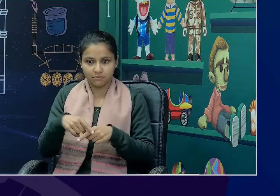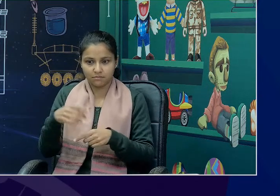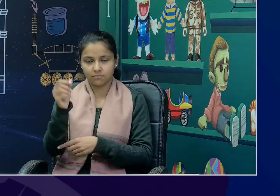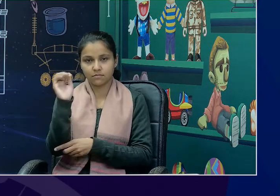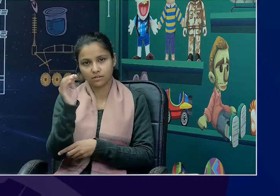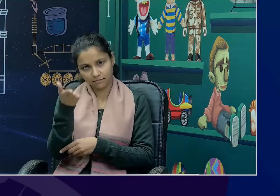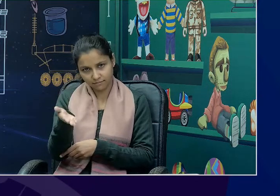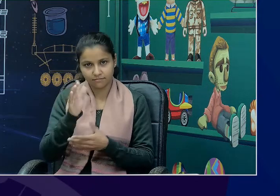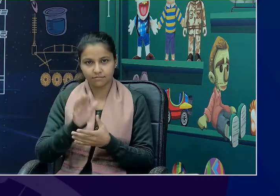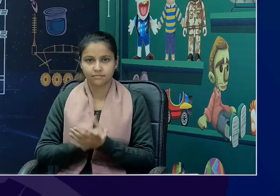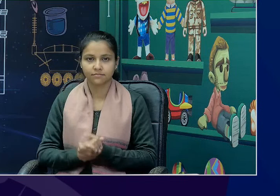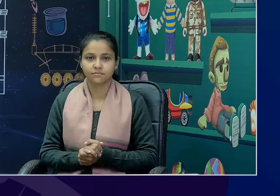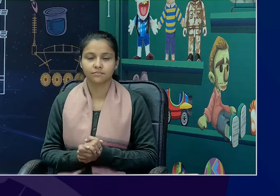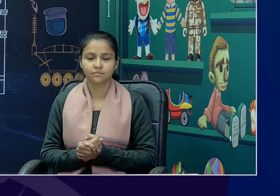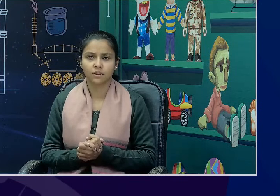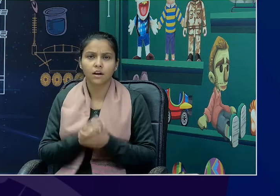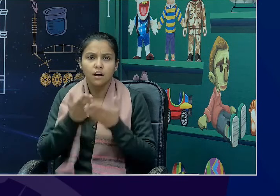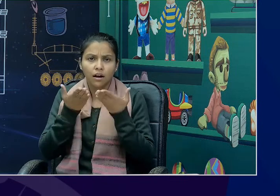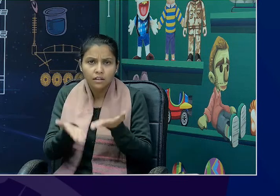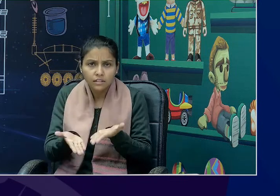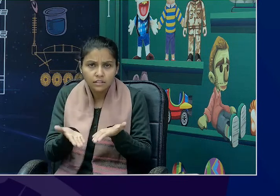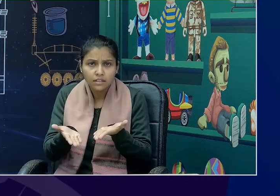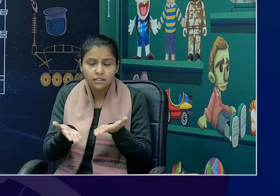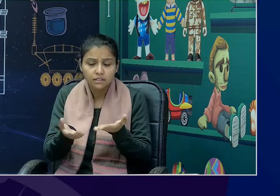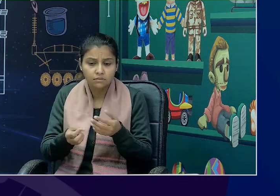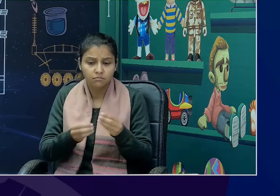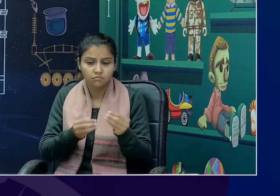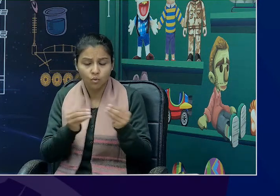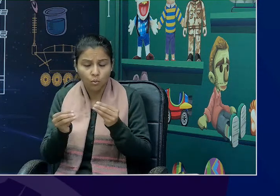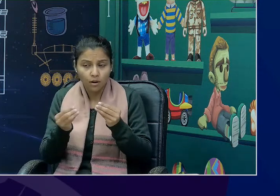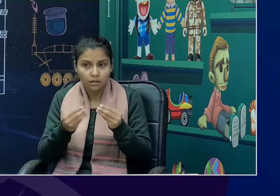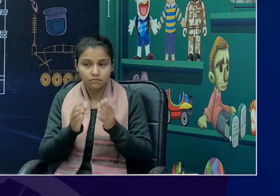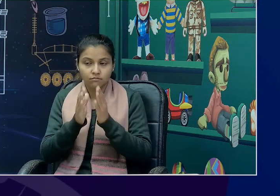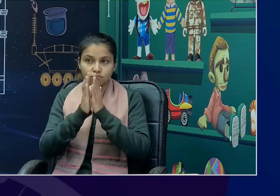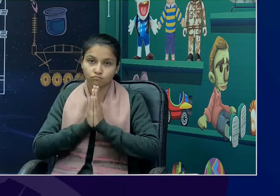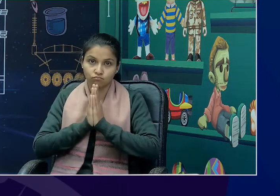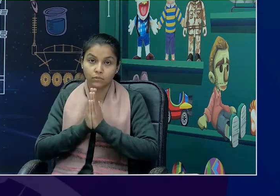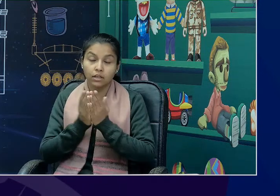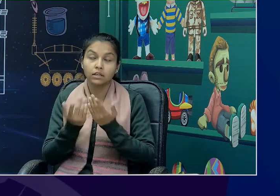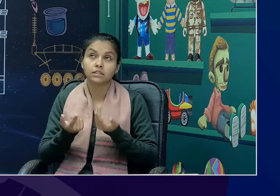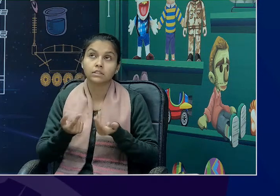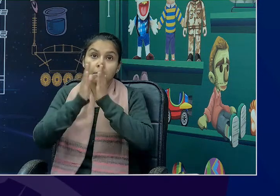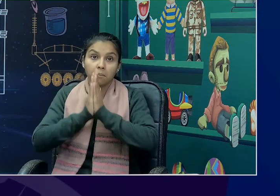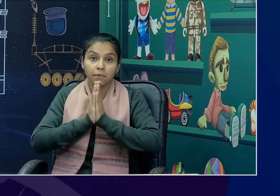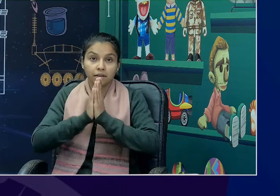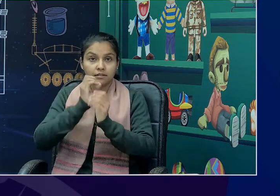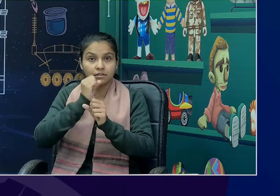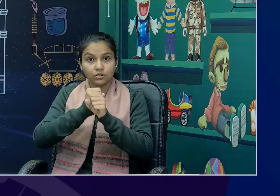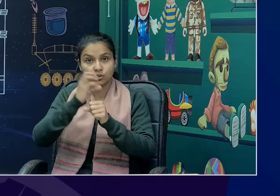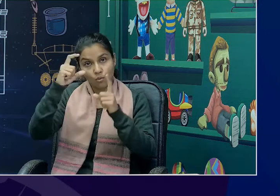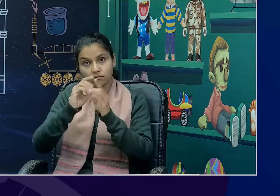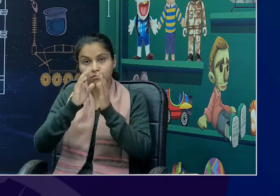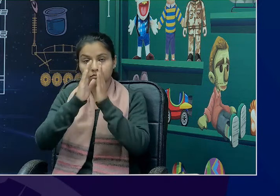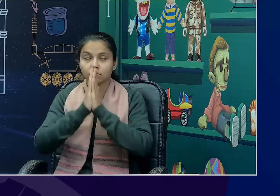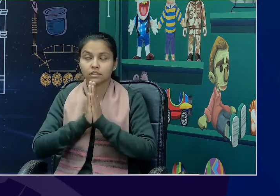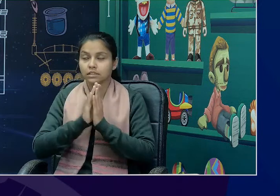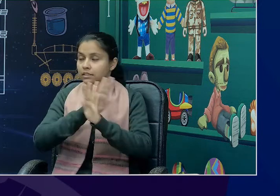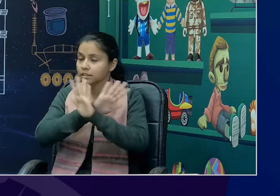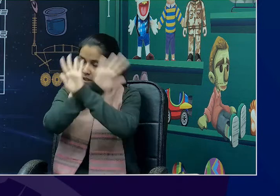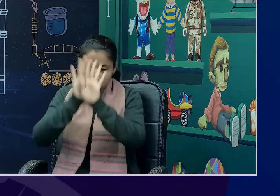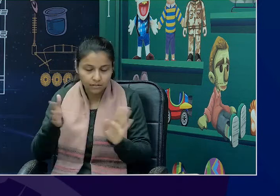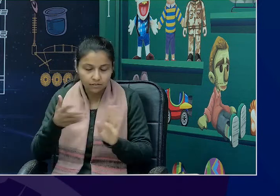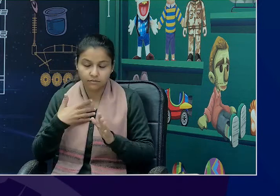So, and at that moment he joined his hands and he prayed to God that he will never be